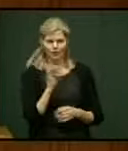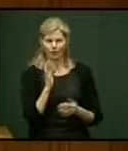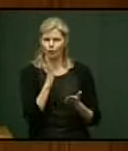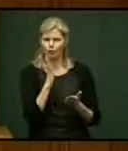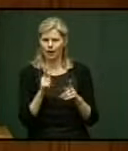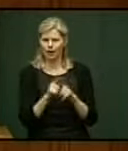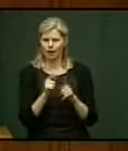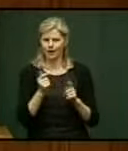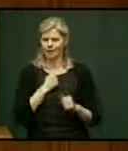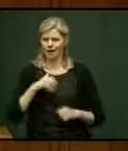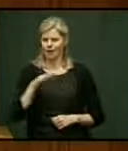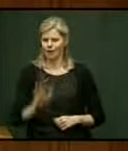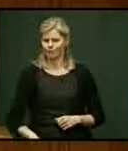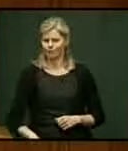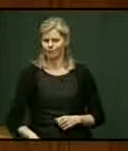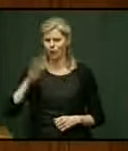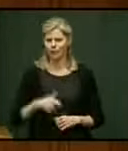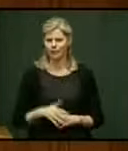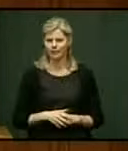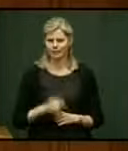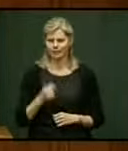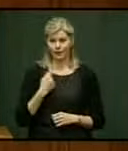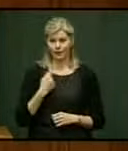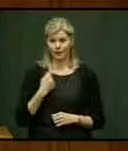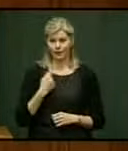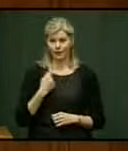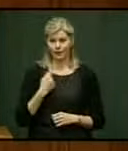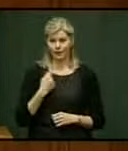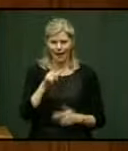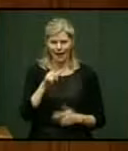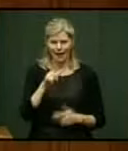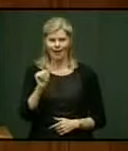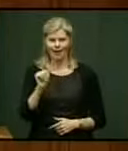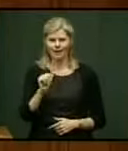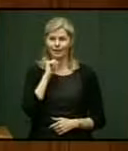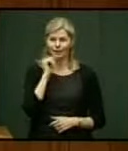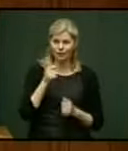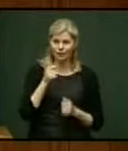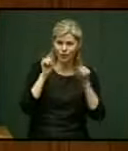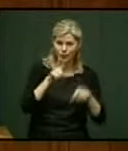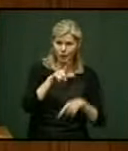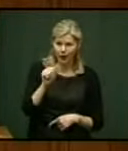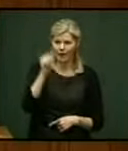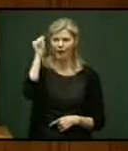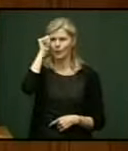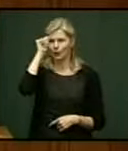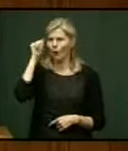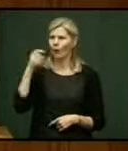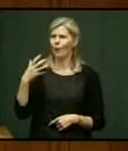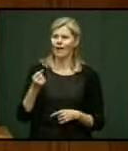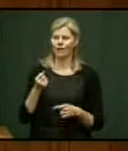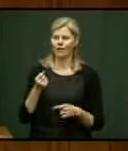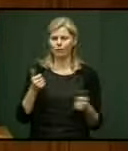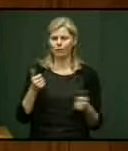Anyone who has ever attempted to walk along in the undifferentiated suburban sprawl of Los Angeles County, along a loud